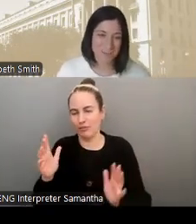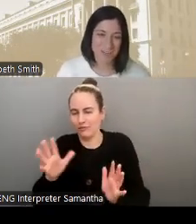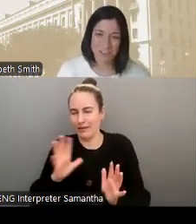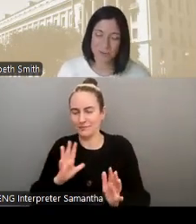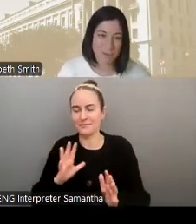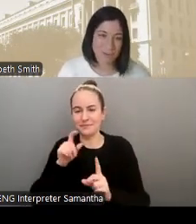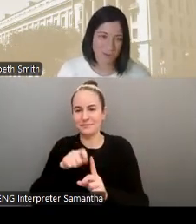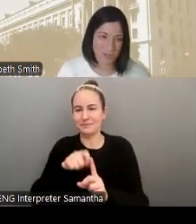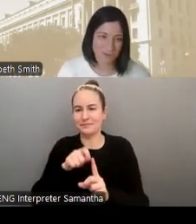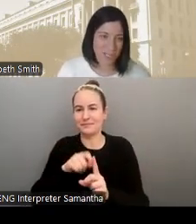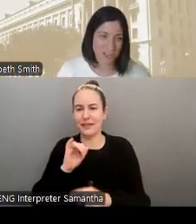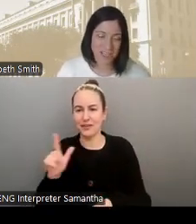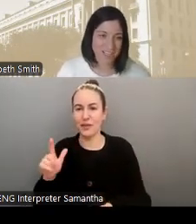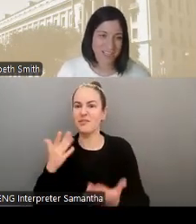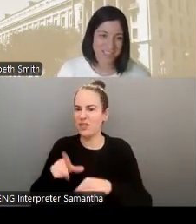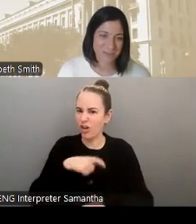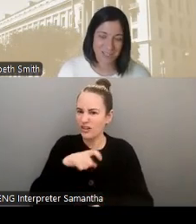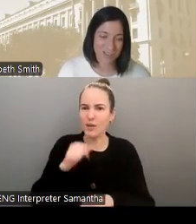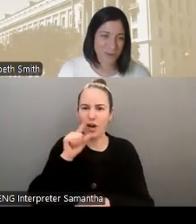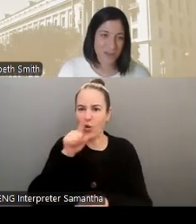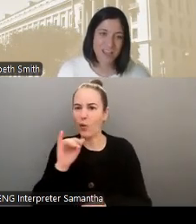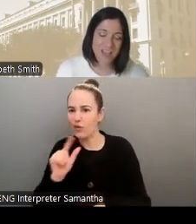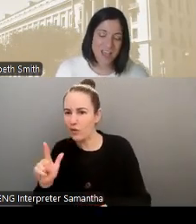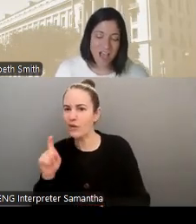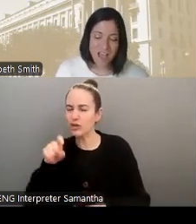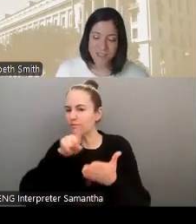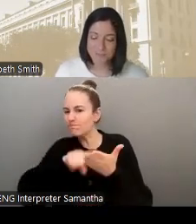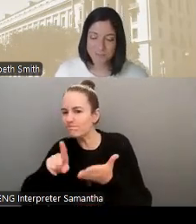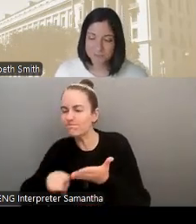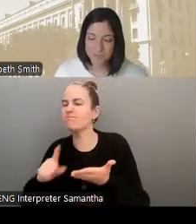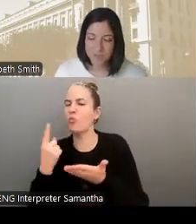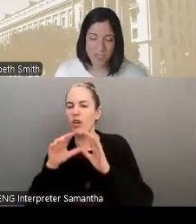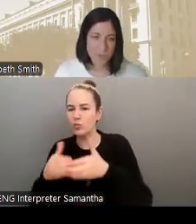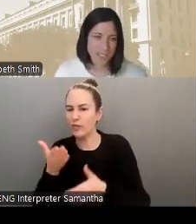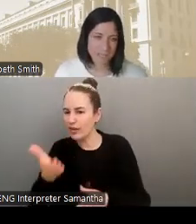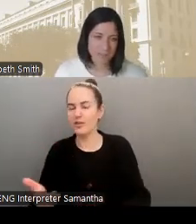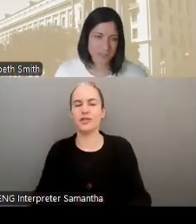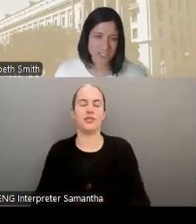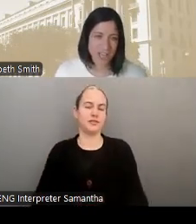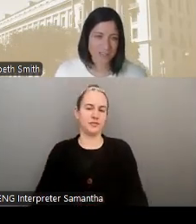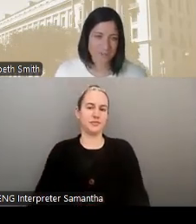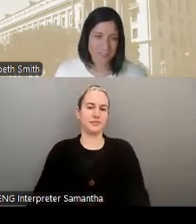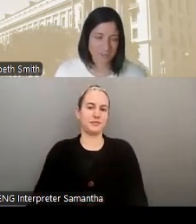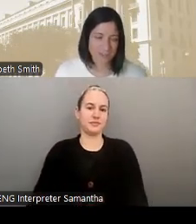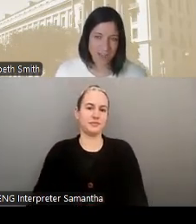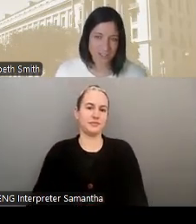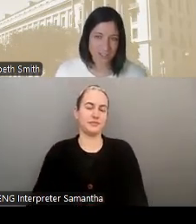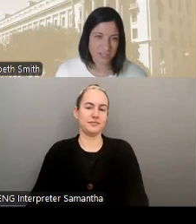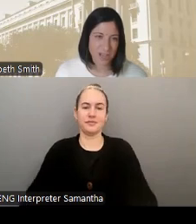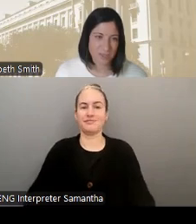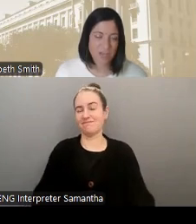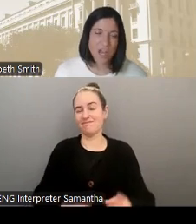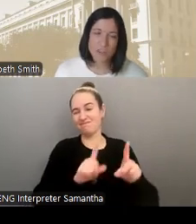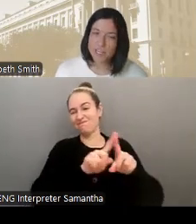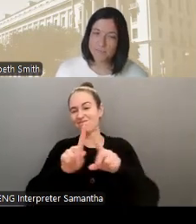audited somewhere in Illinois. Maybe we should go take a look at something in Illinois. Yeah, it really can be just a lot of different